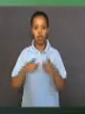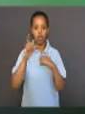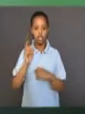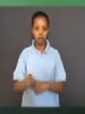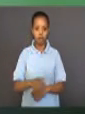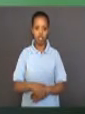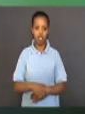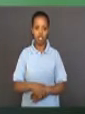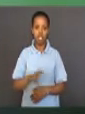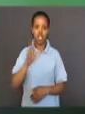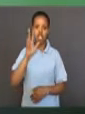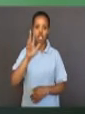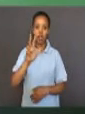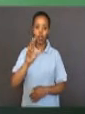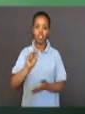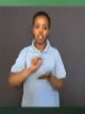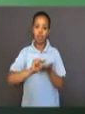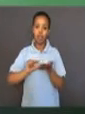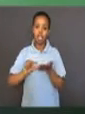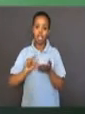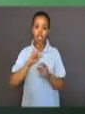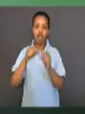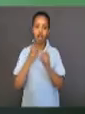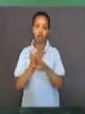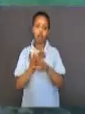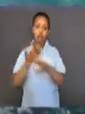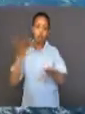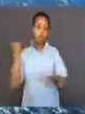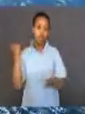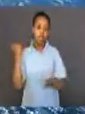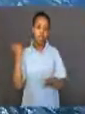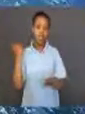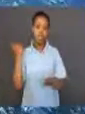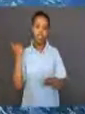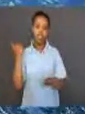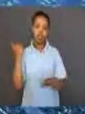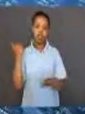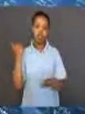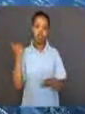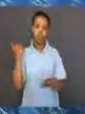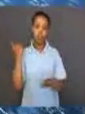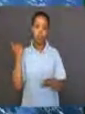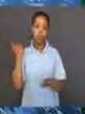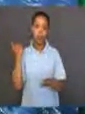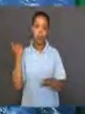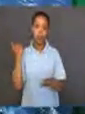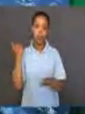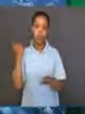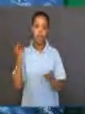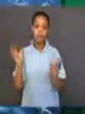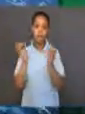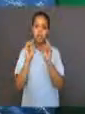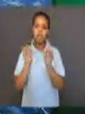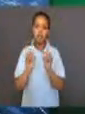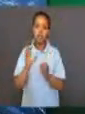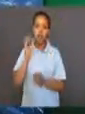Over 3 billion years ago, there was almost no